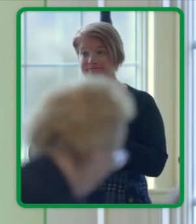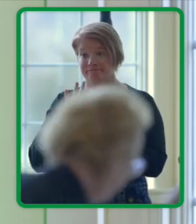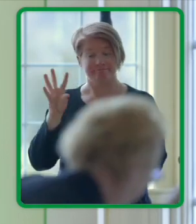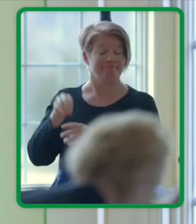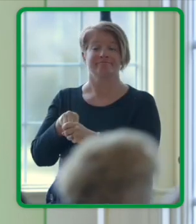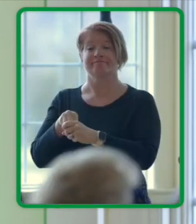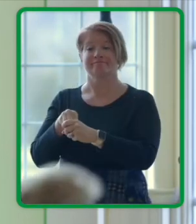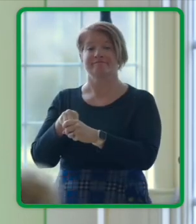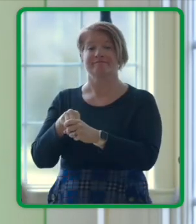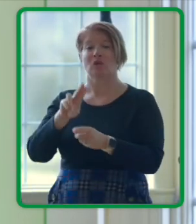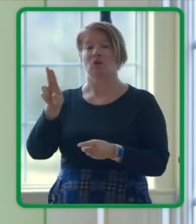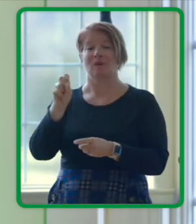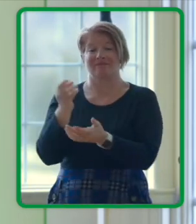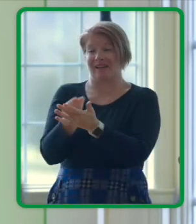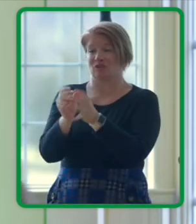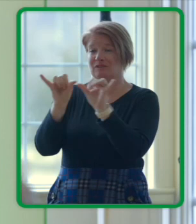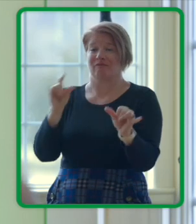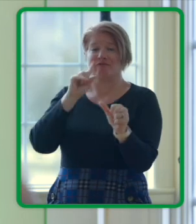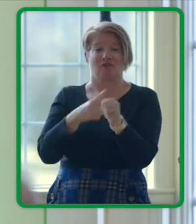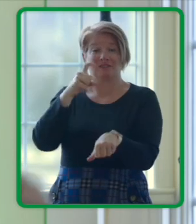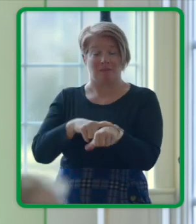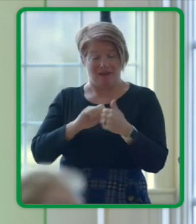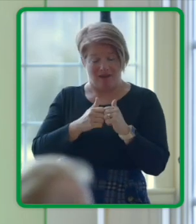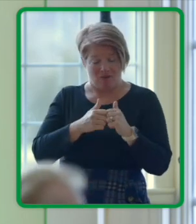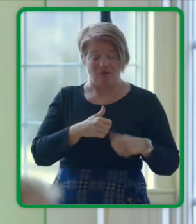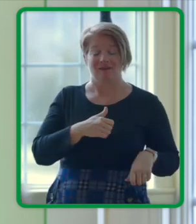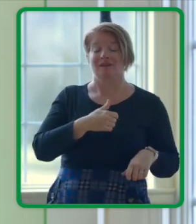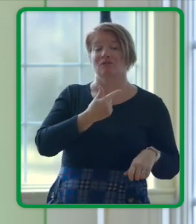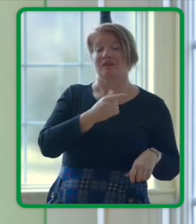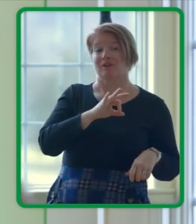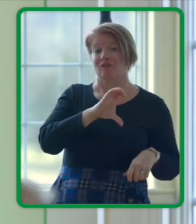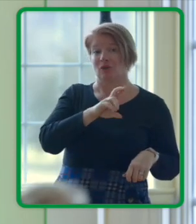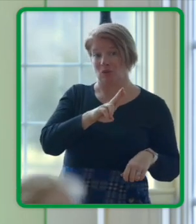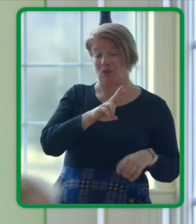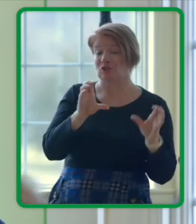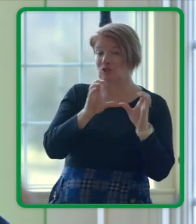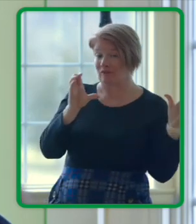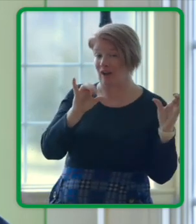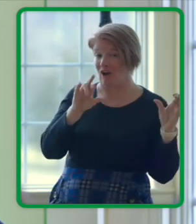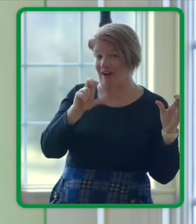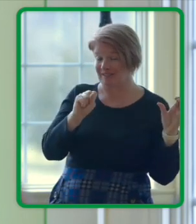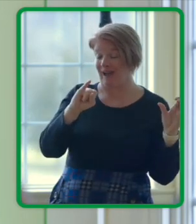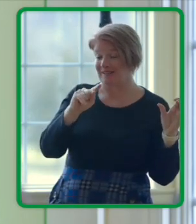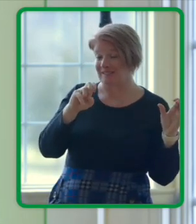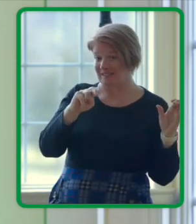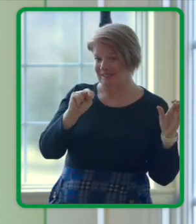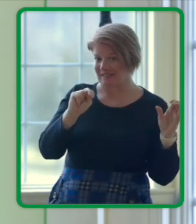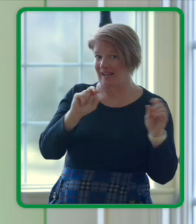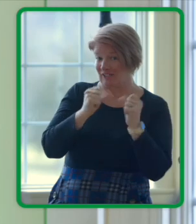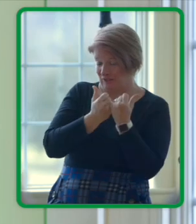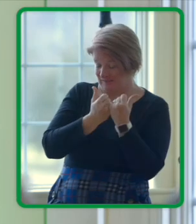for the first time with the help of Greylock's certified IRS ITIN agents. They provided